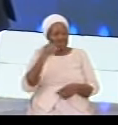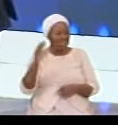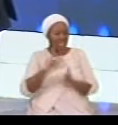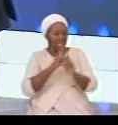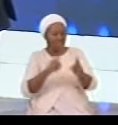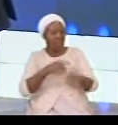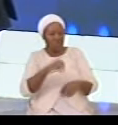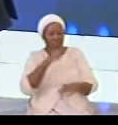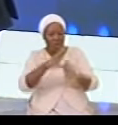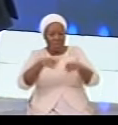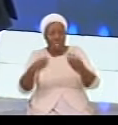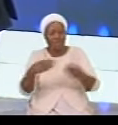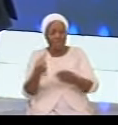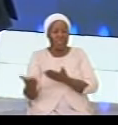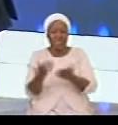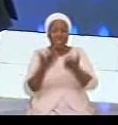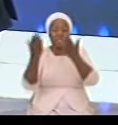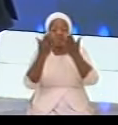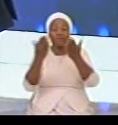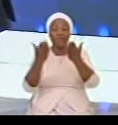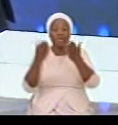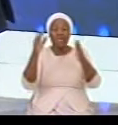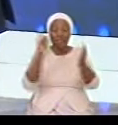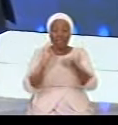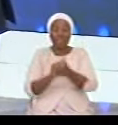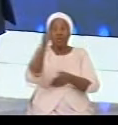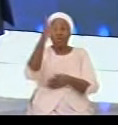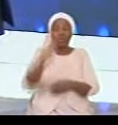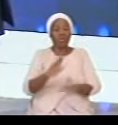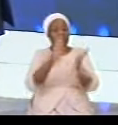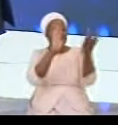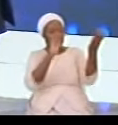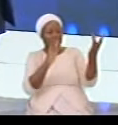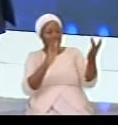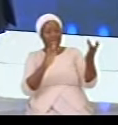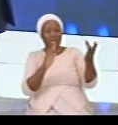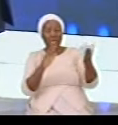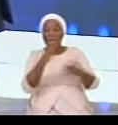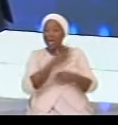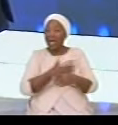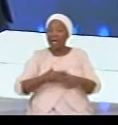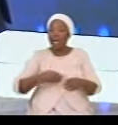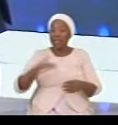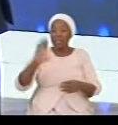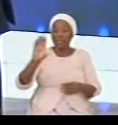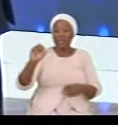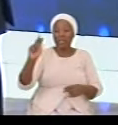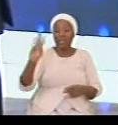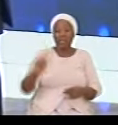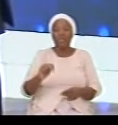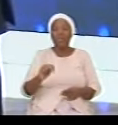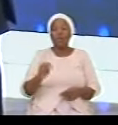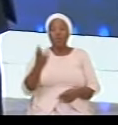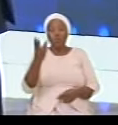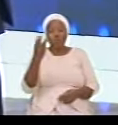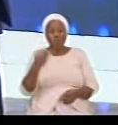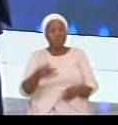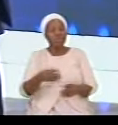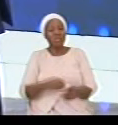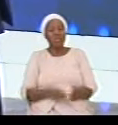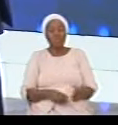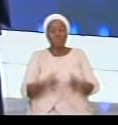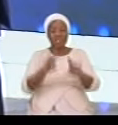not give the sacrifice that God expected. And Cain was